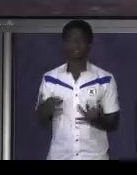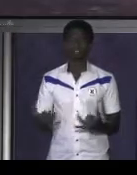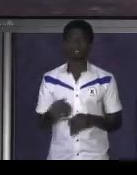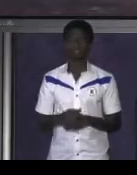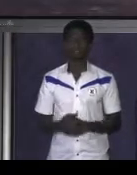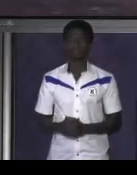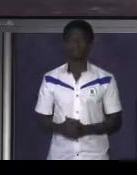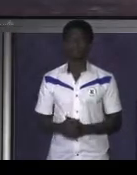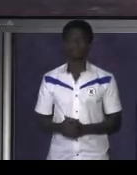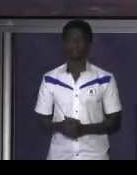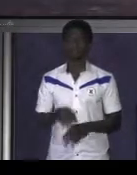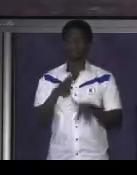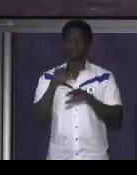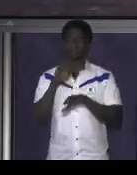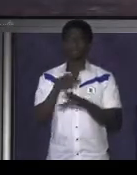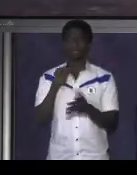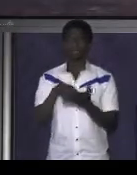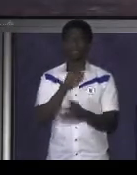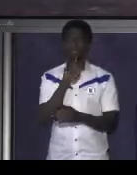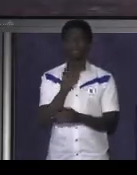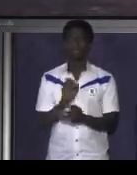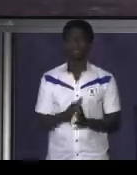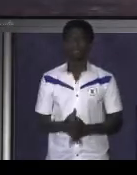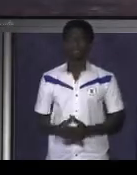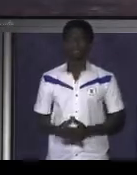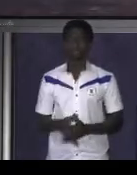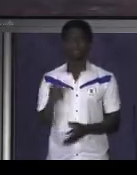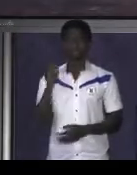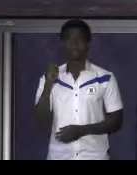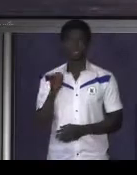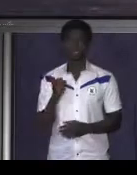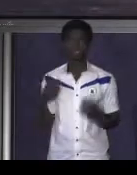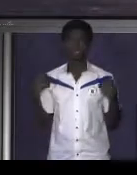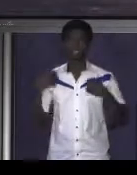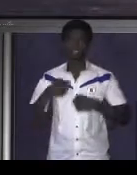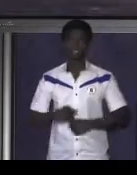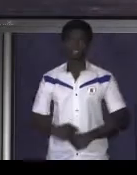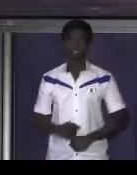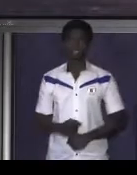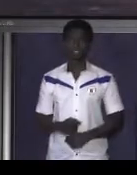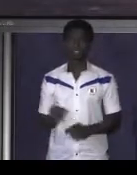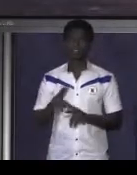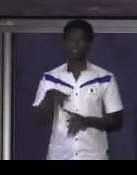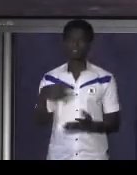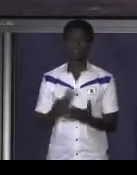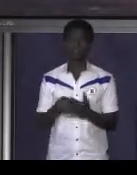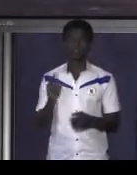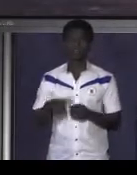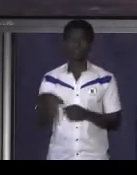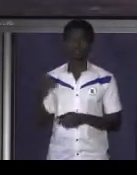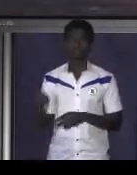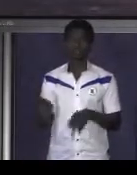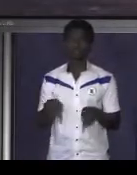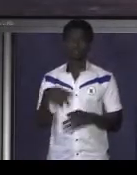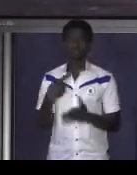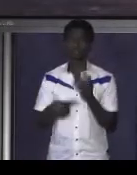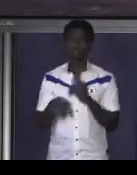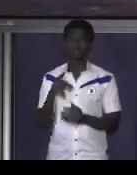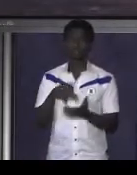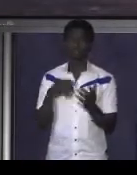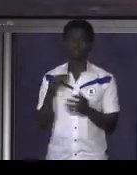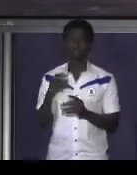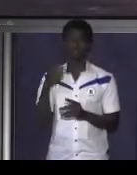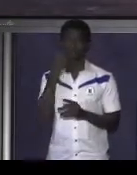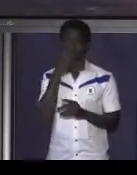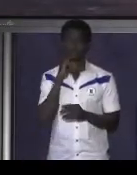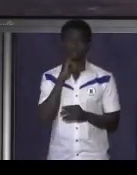Now, look at this question. She dressed gorgeously to the party. What part of speech is